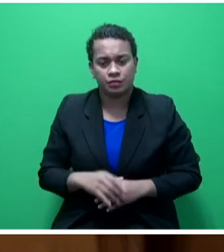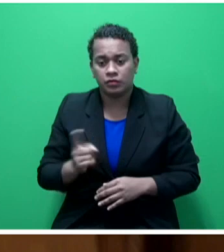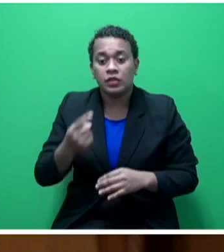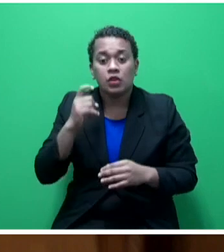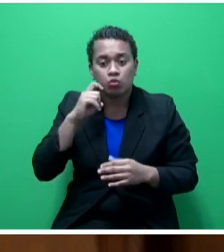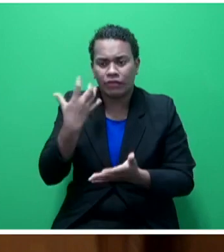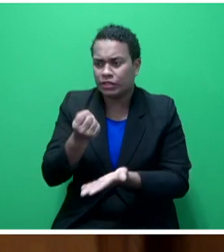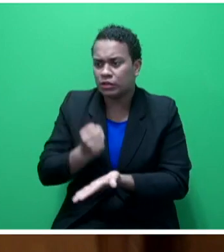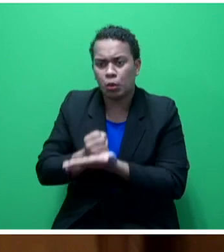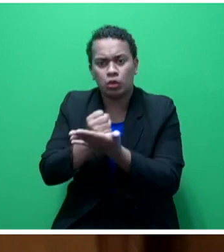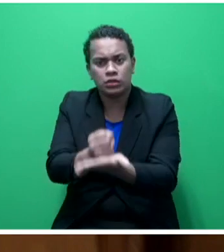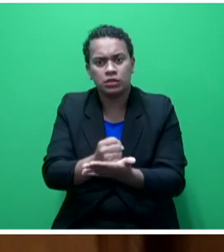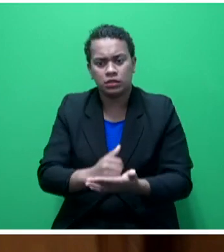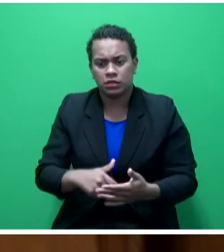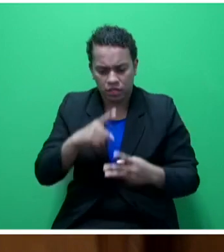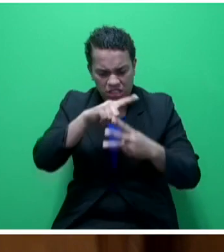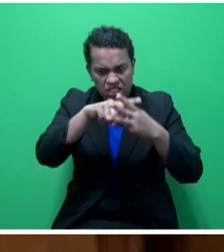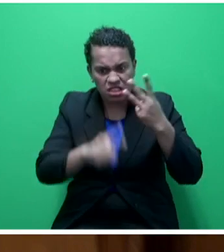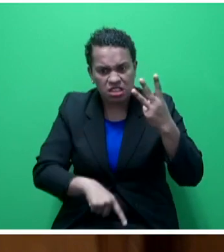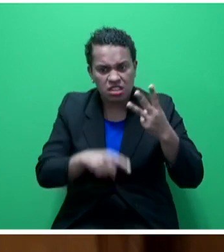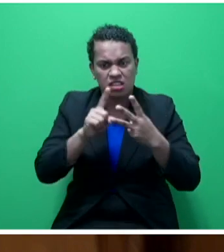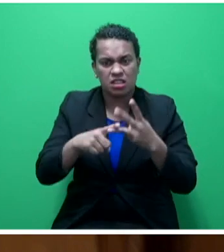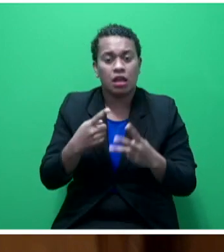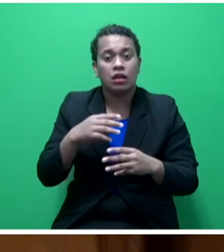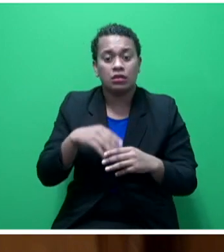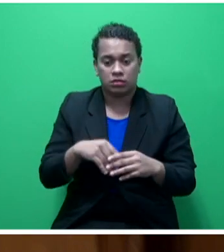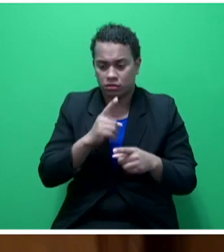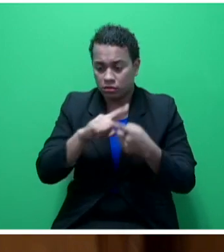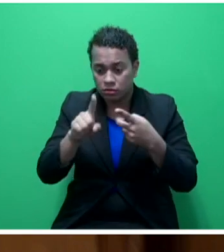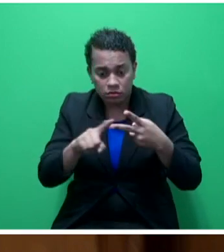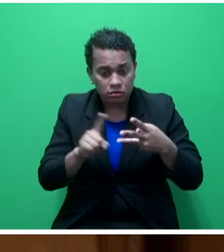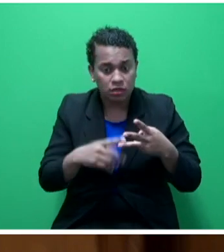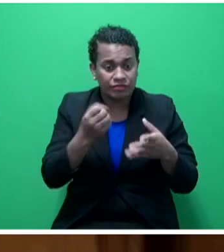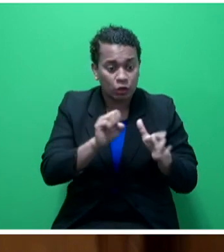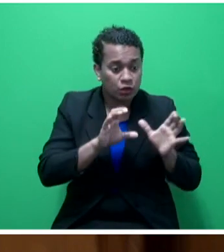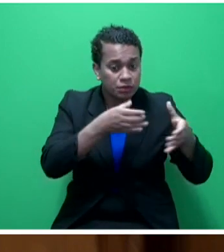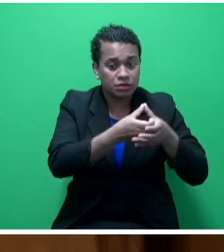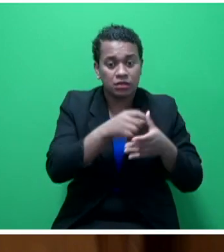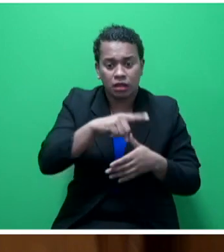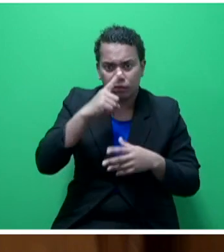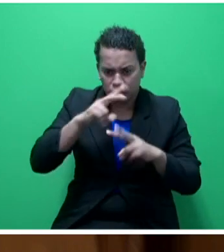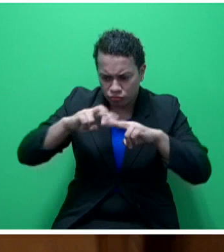work, areas identified by the Secretariat in responding to climate change,